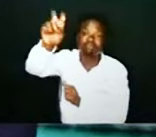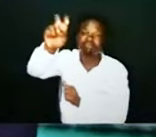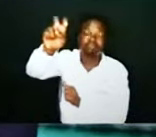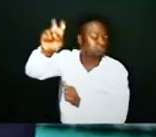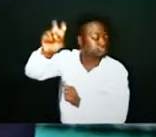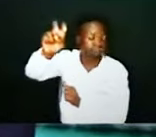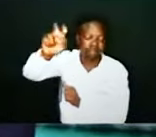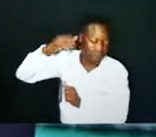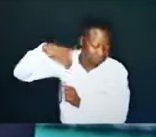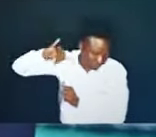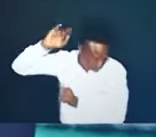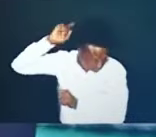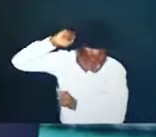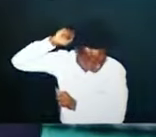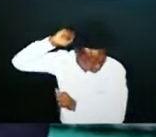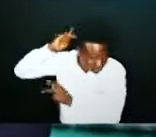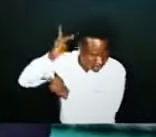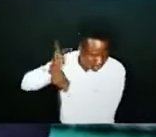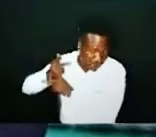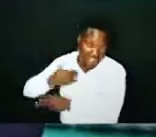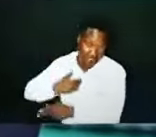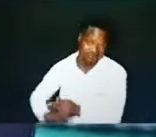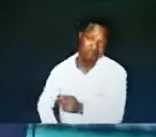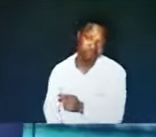traveled, they never took